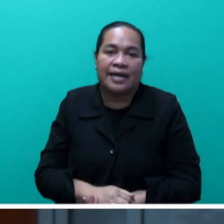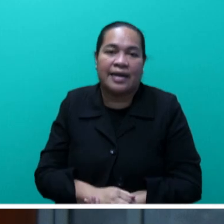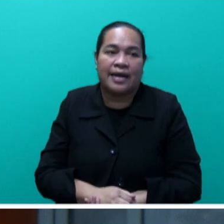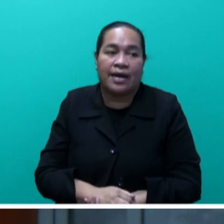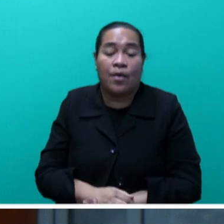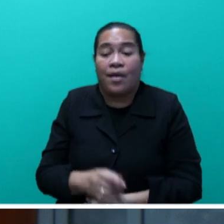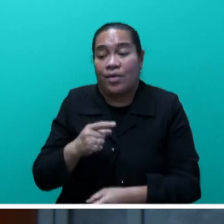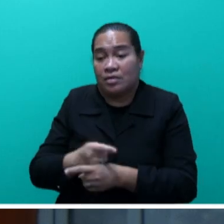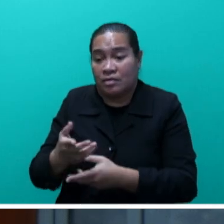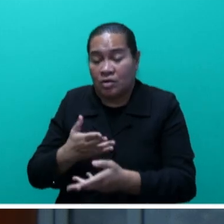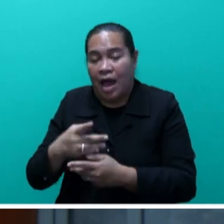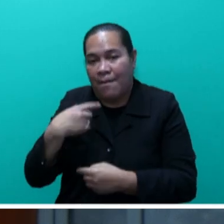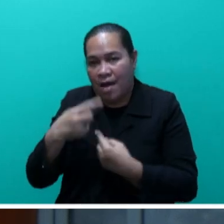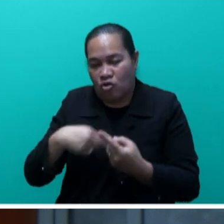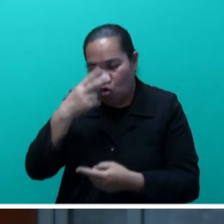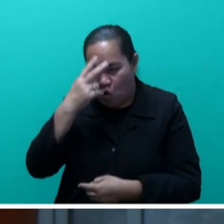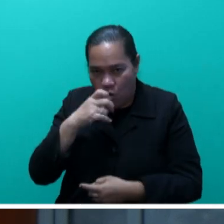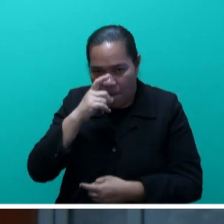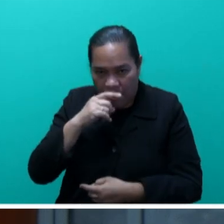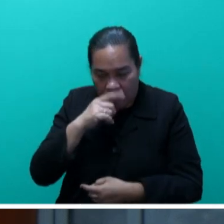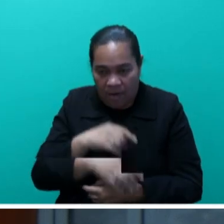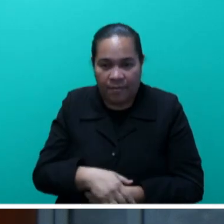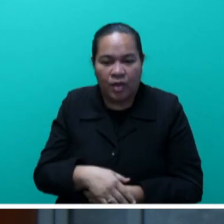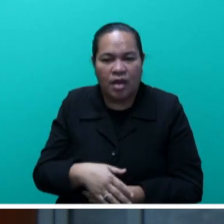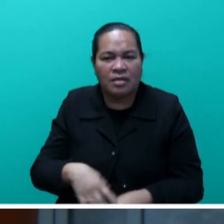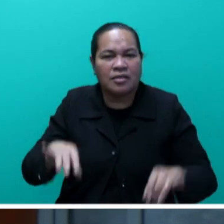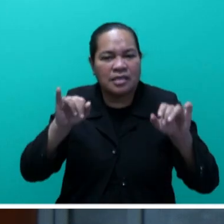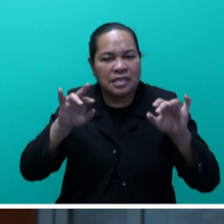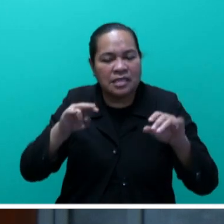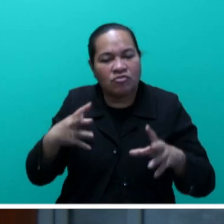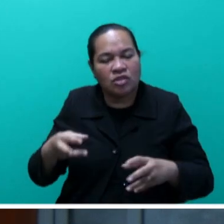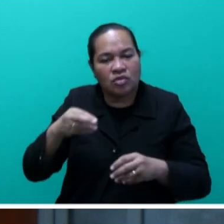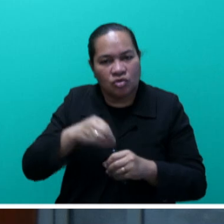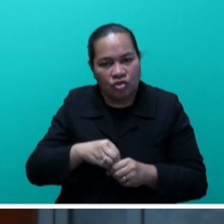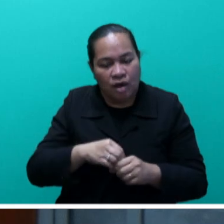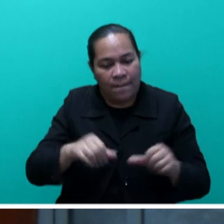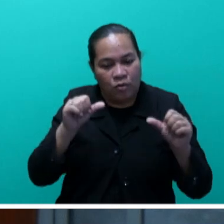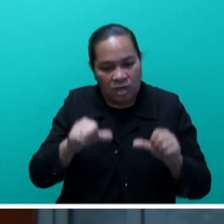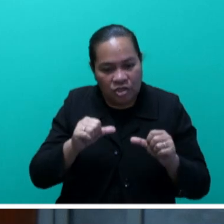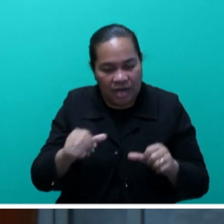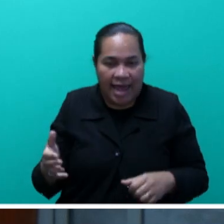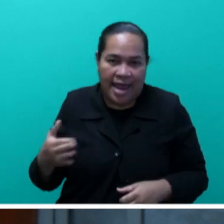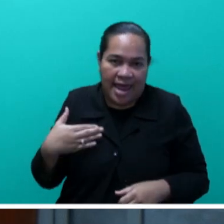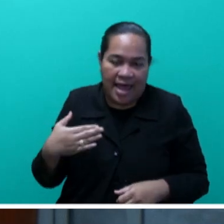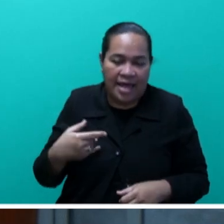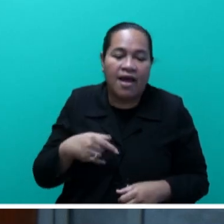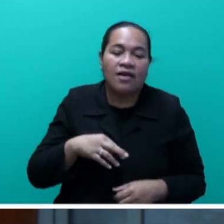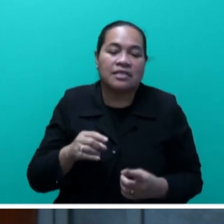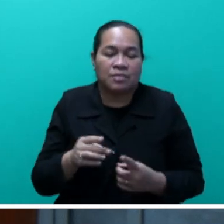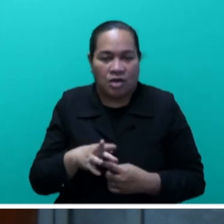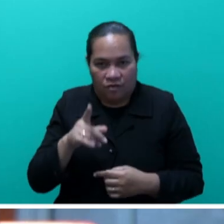discussing about older persons, I want to briefly address the issue of inclusion, protection, and health and enabling environment for our older